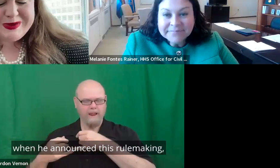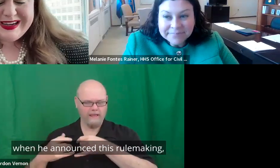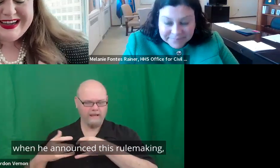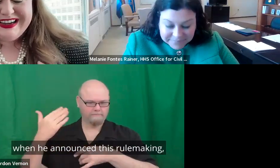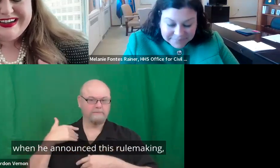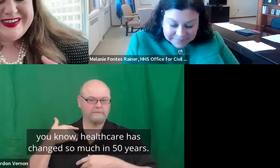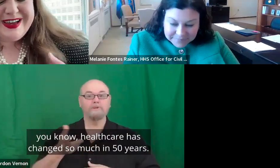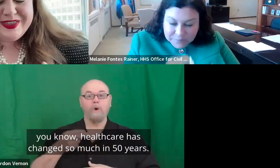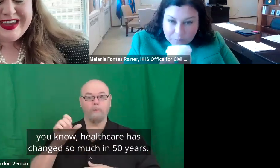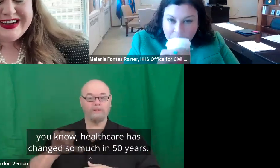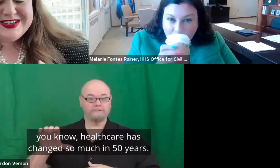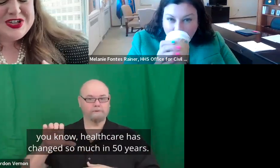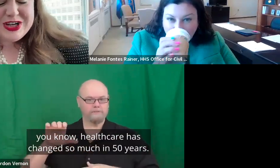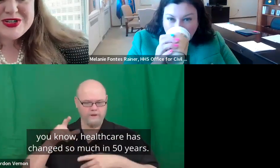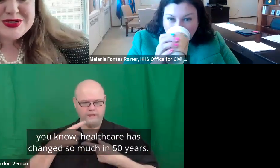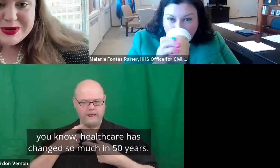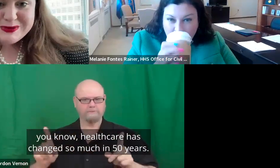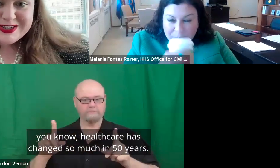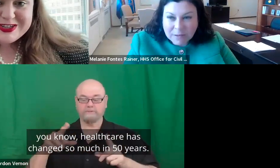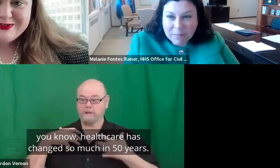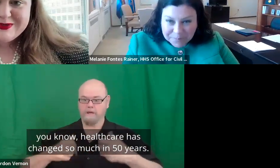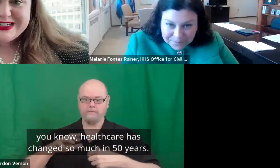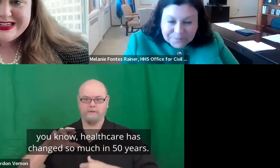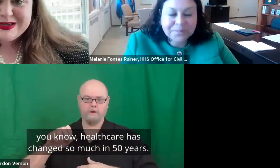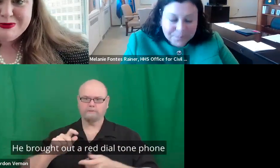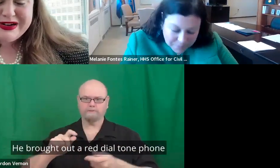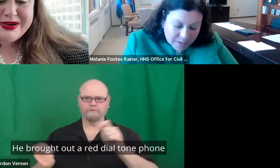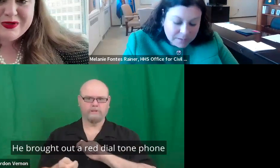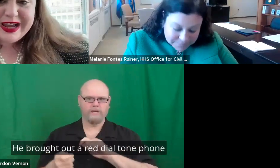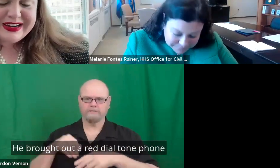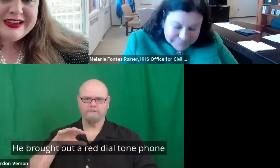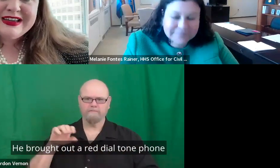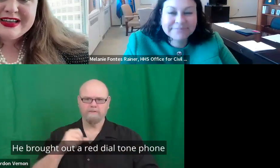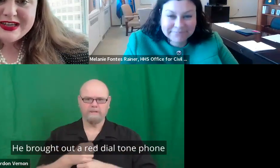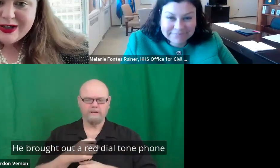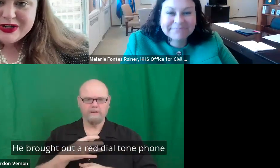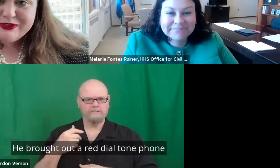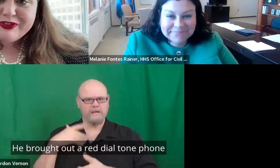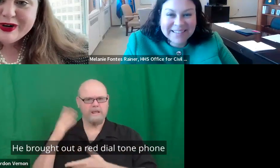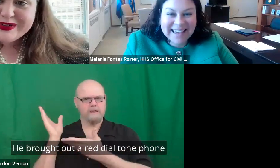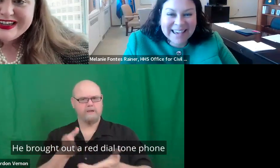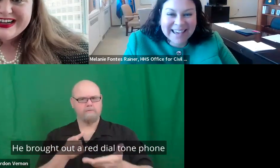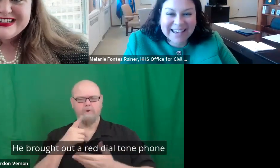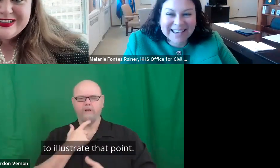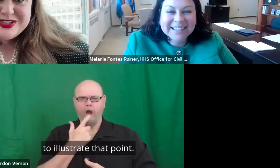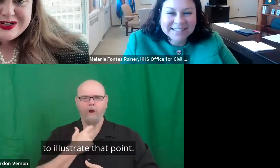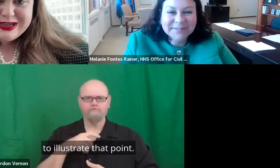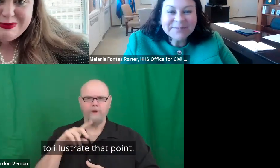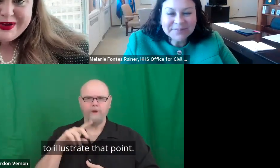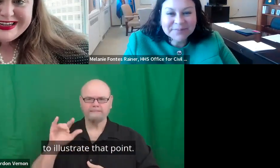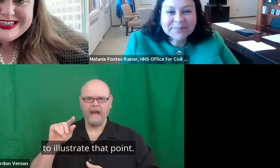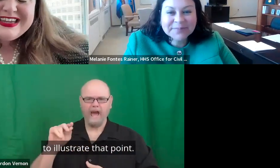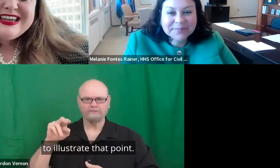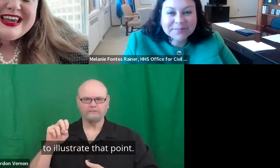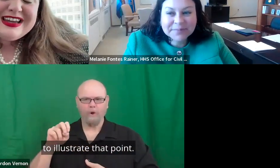this rulemaking, healthcare has changed so much in 50 years. He brought out a red dial tone phone to illustrate